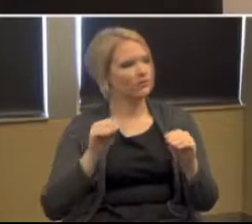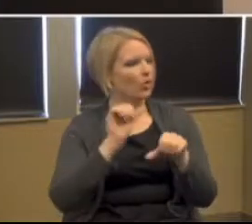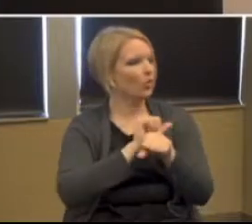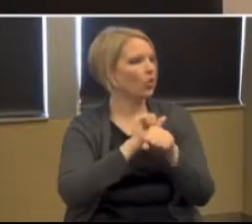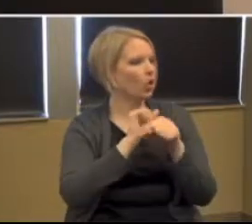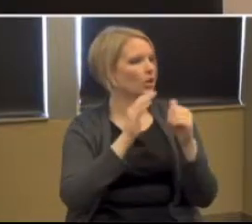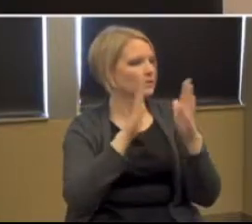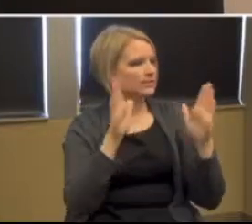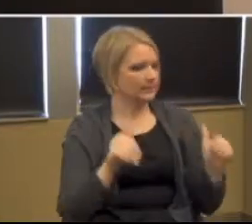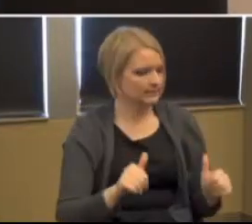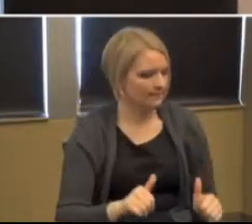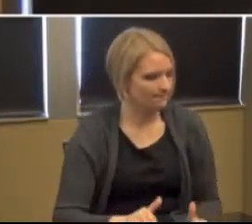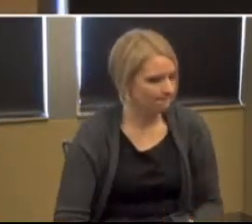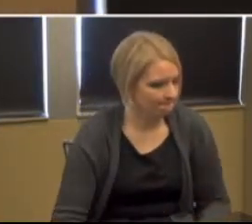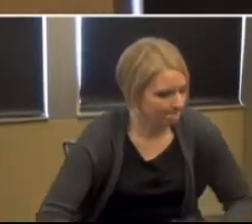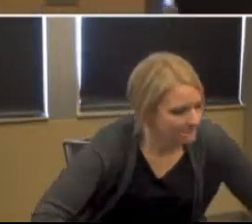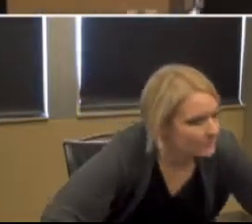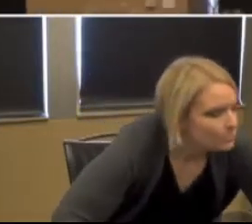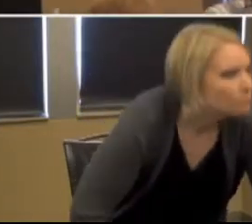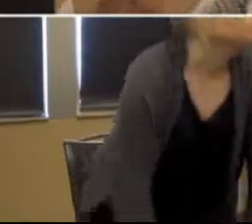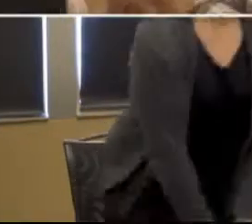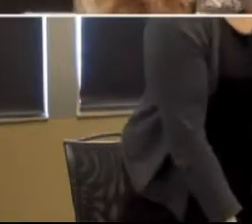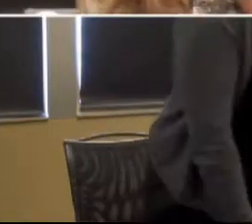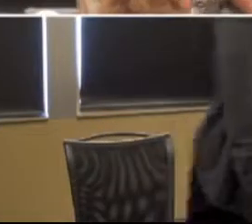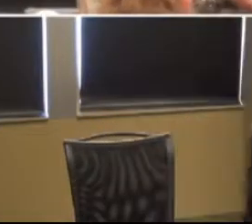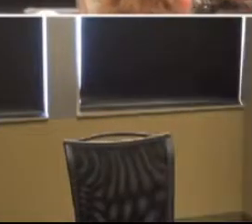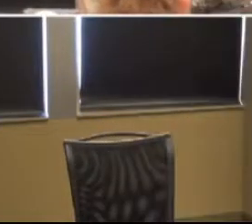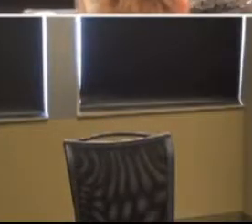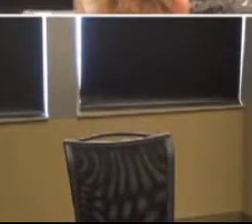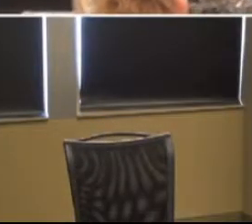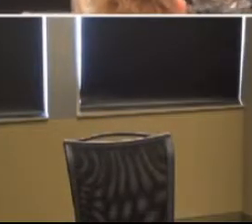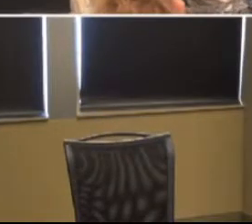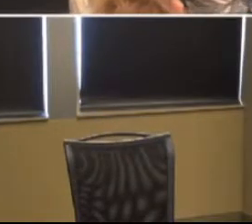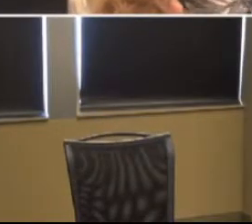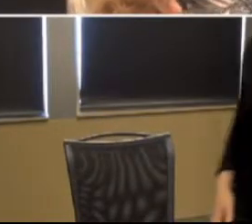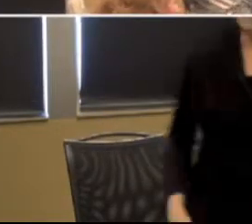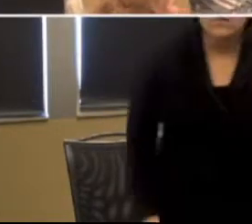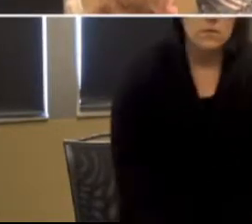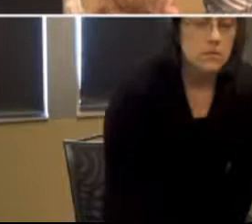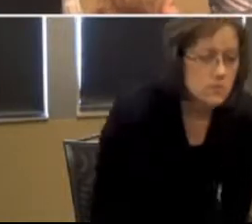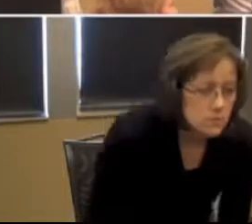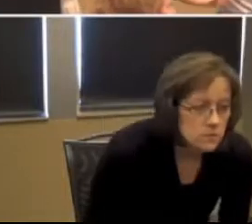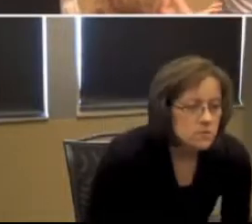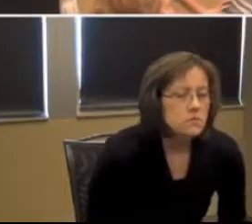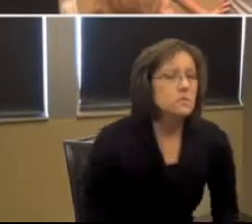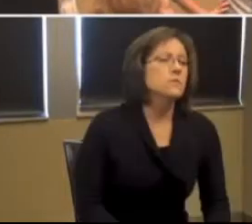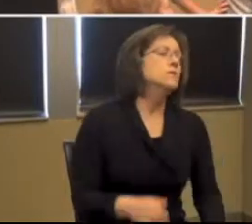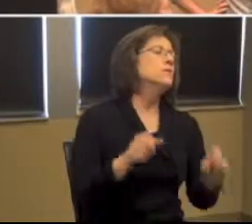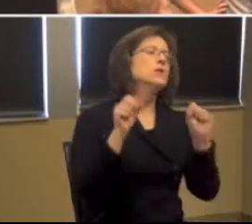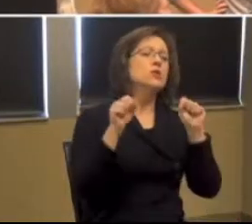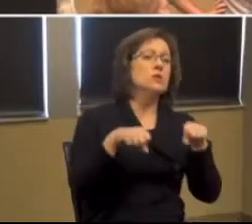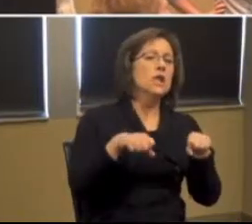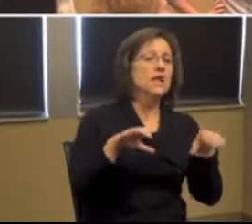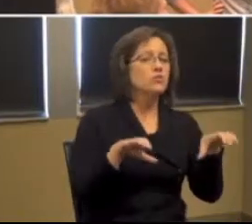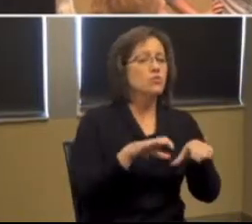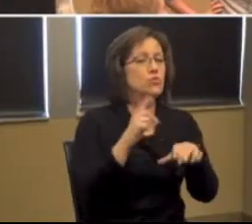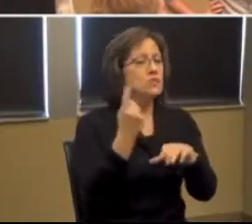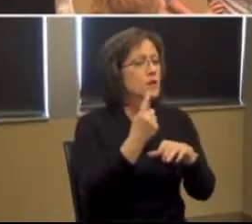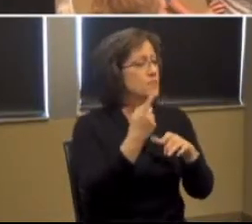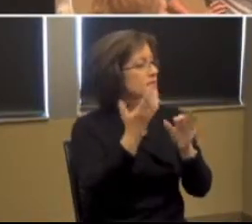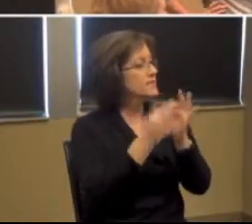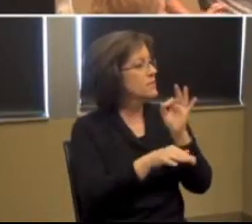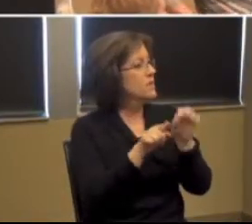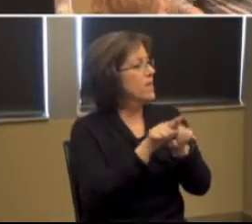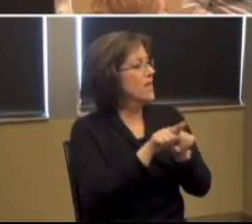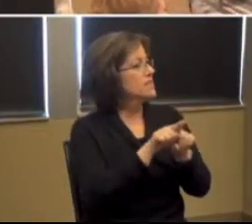And you can do something as simple as every student has a different colored folder, and their work goes into their folder when they're done. I mean,